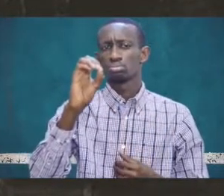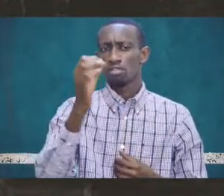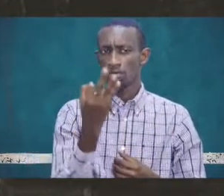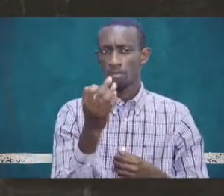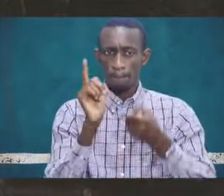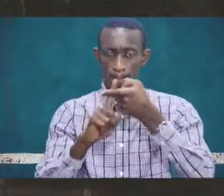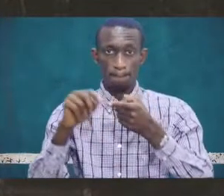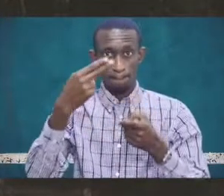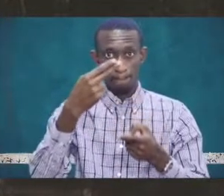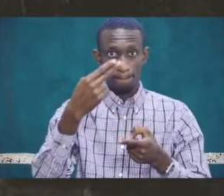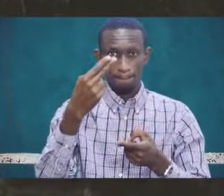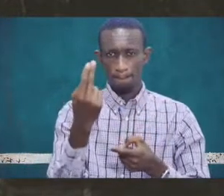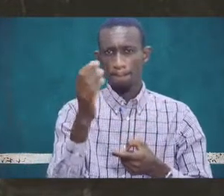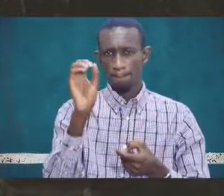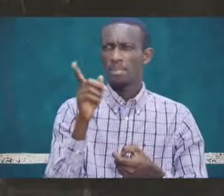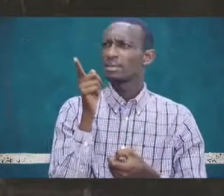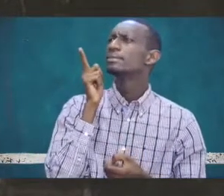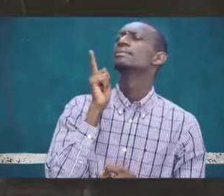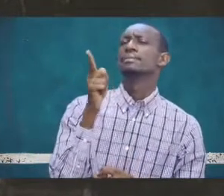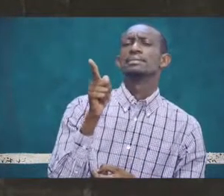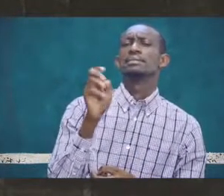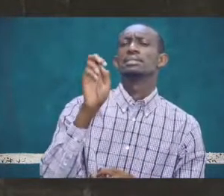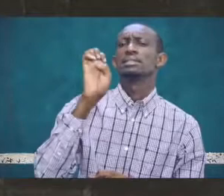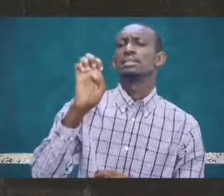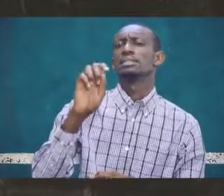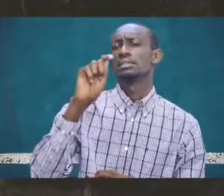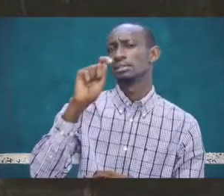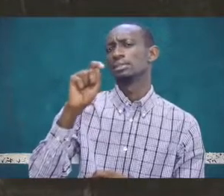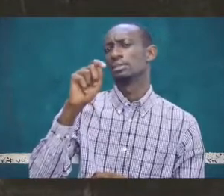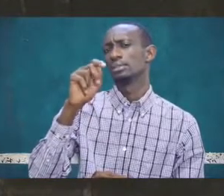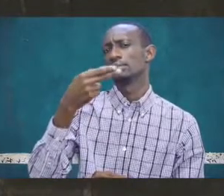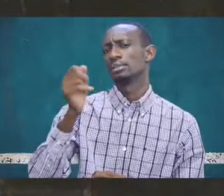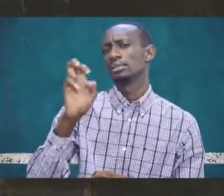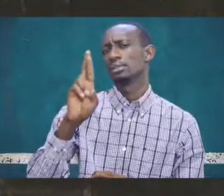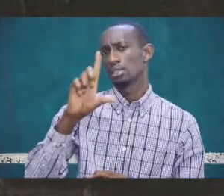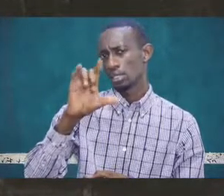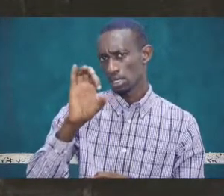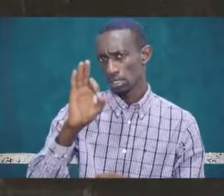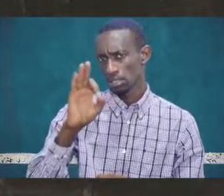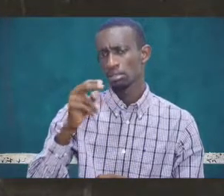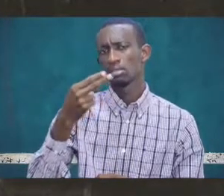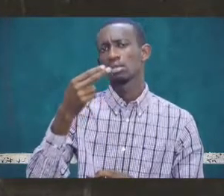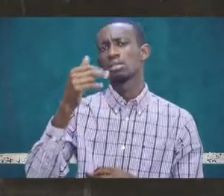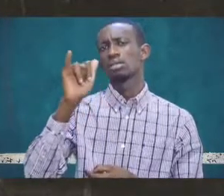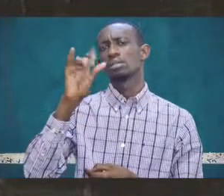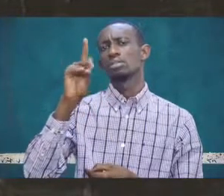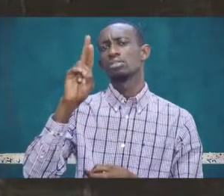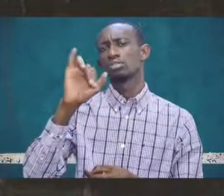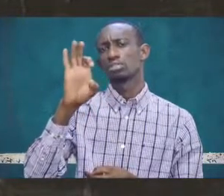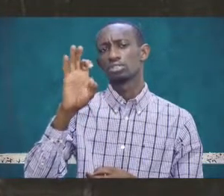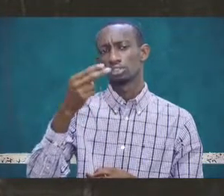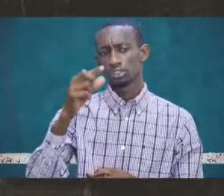This is ethyl hydrogen sulfate. ethyl hydrogen